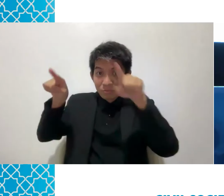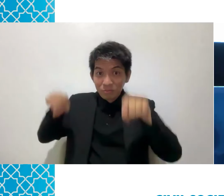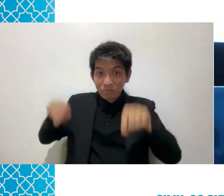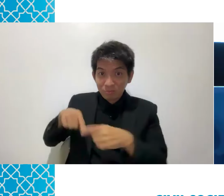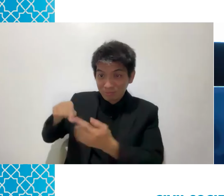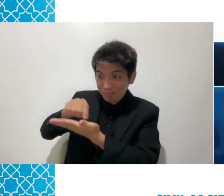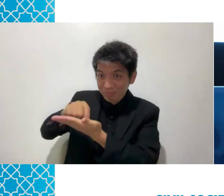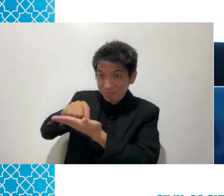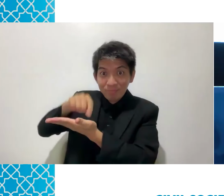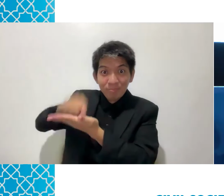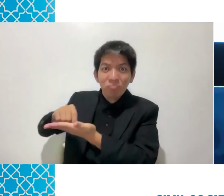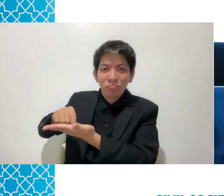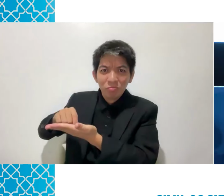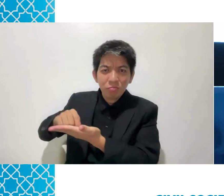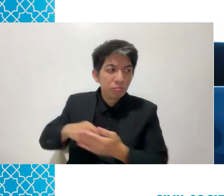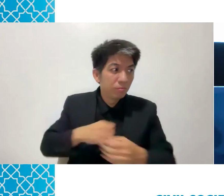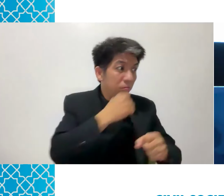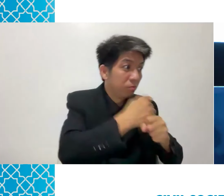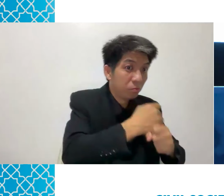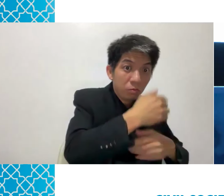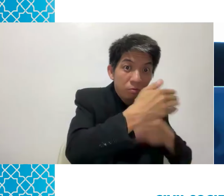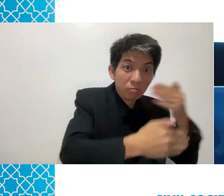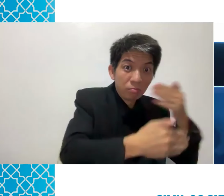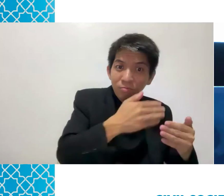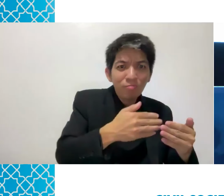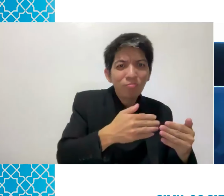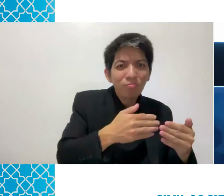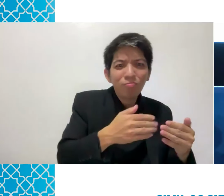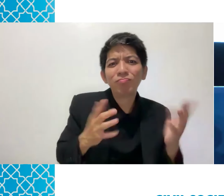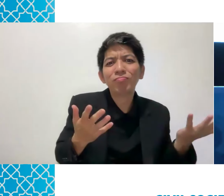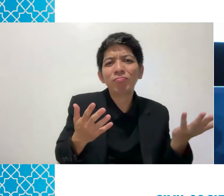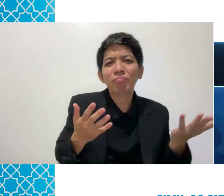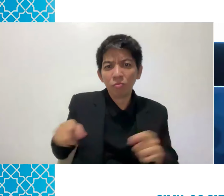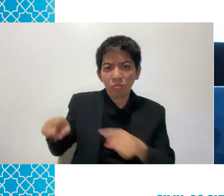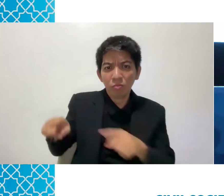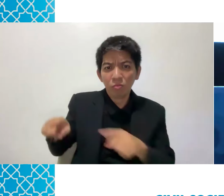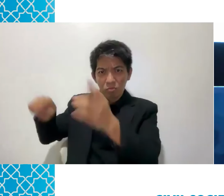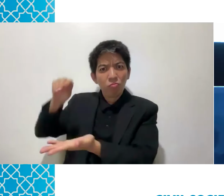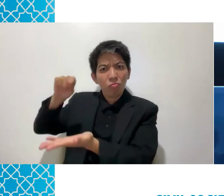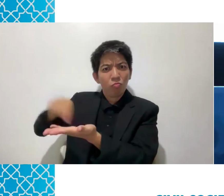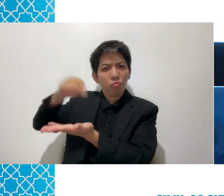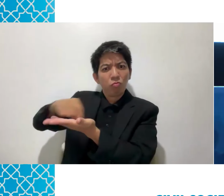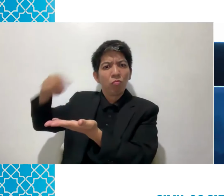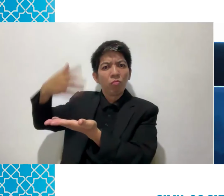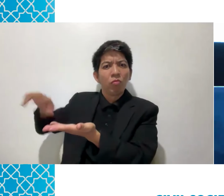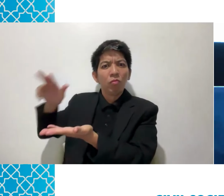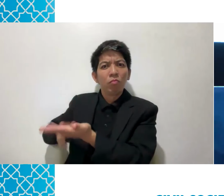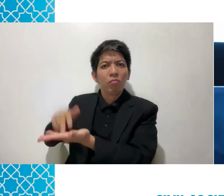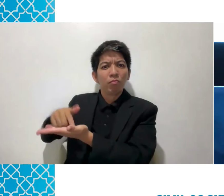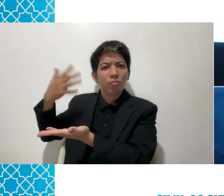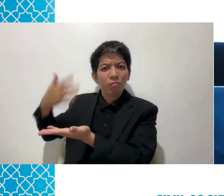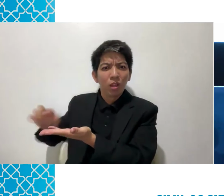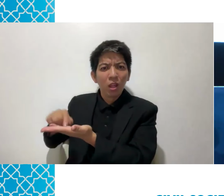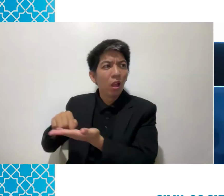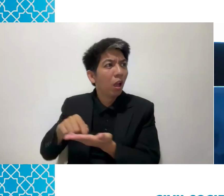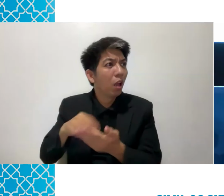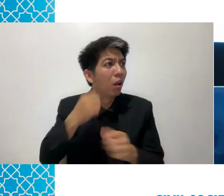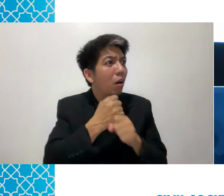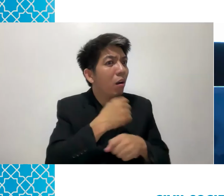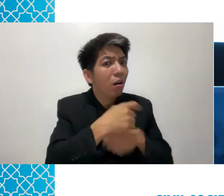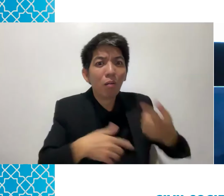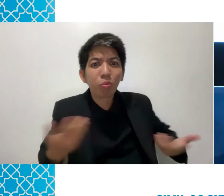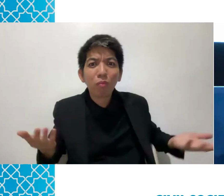the gap is quite hard to ignore. That's why I choose yellow for this. So in the national levels documents,